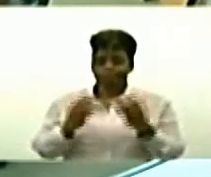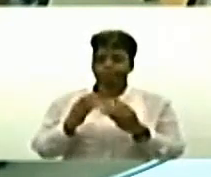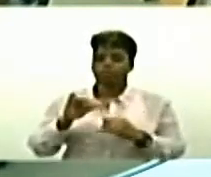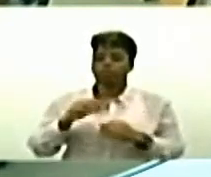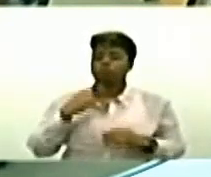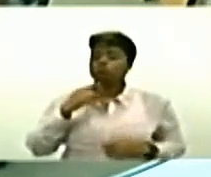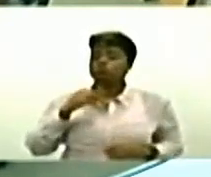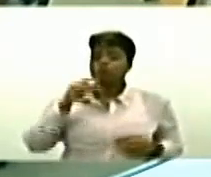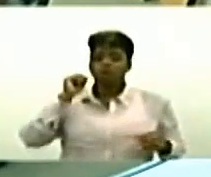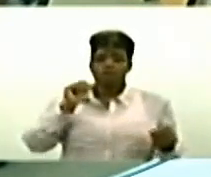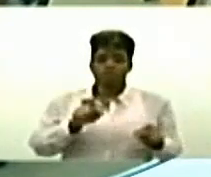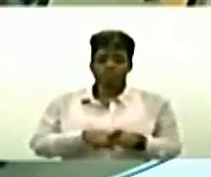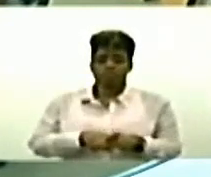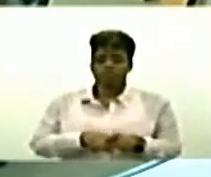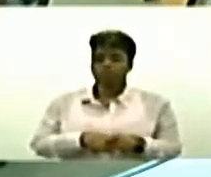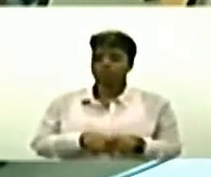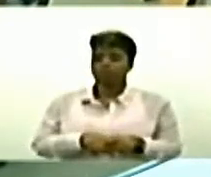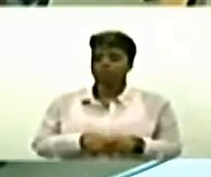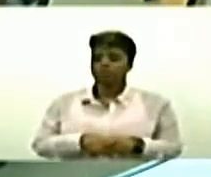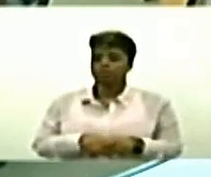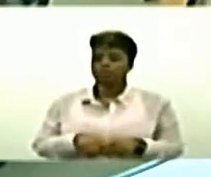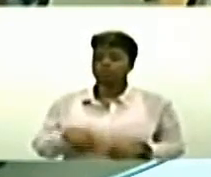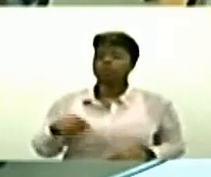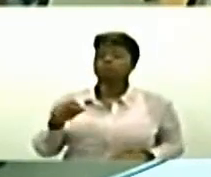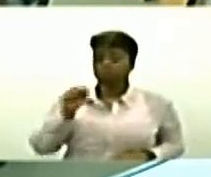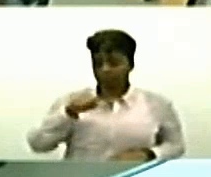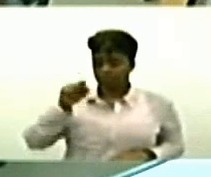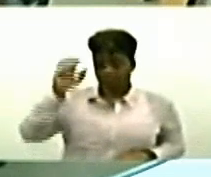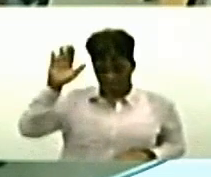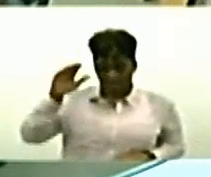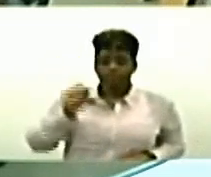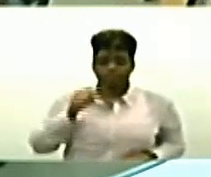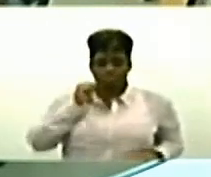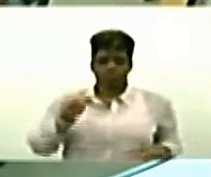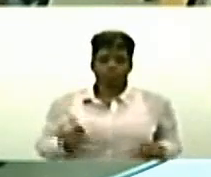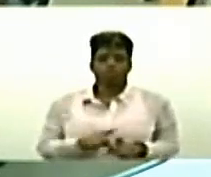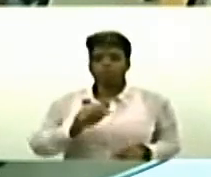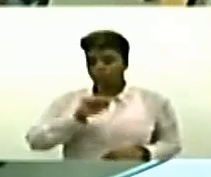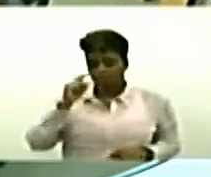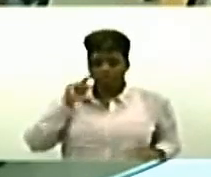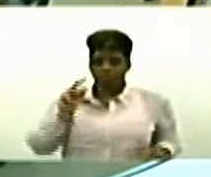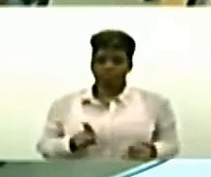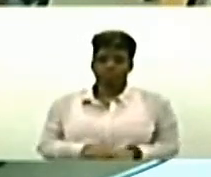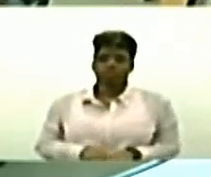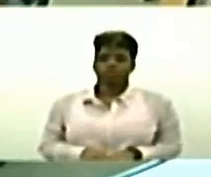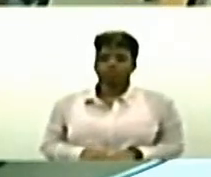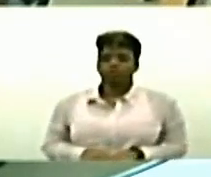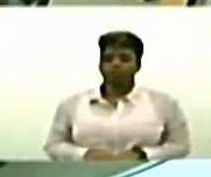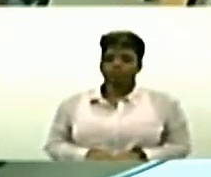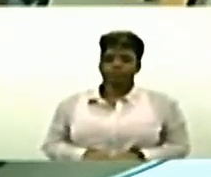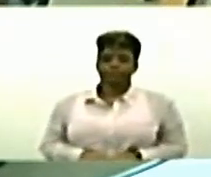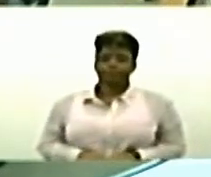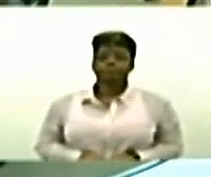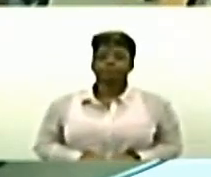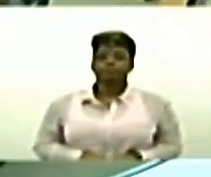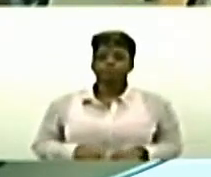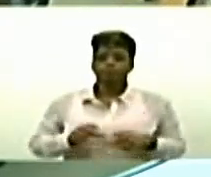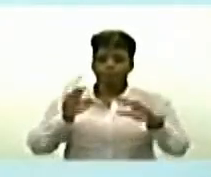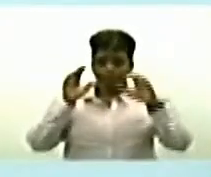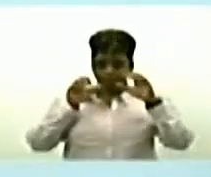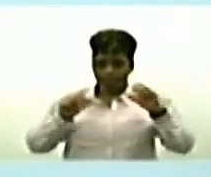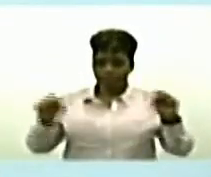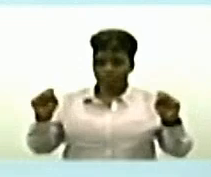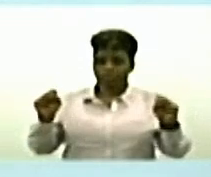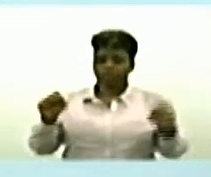aye. To the contrary opinion say nay. I think the ayes have it. The ayes do have it. Mr. President, the nominations